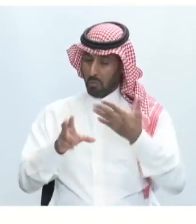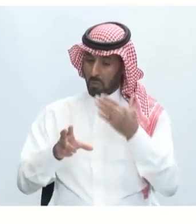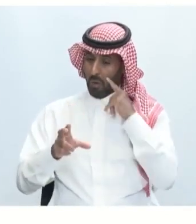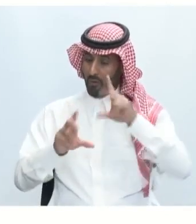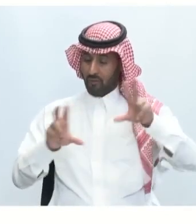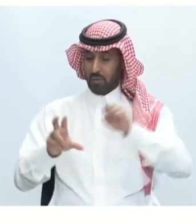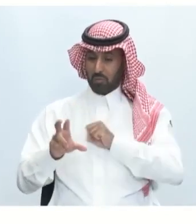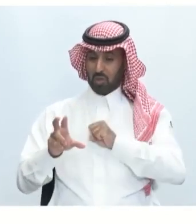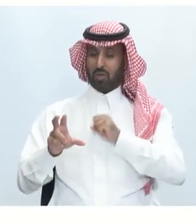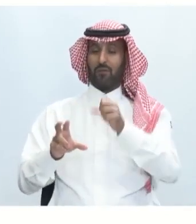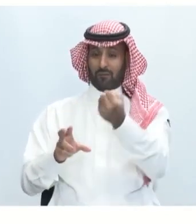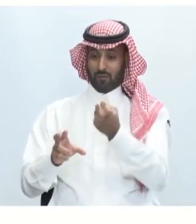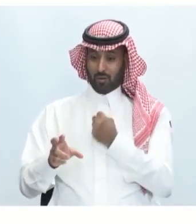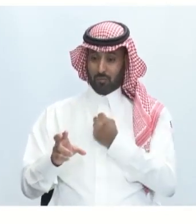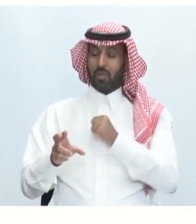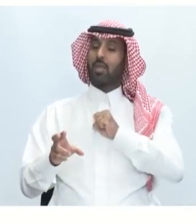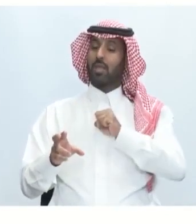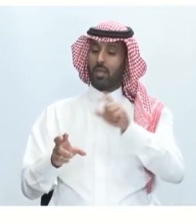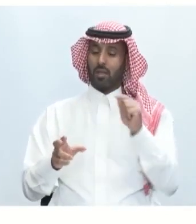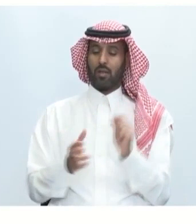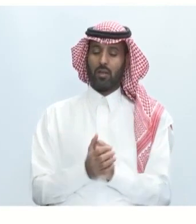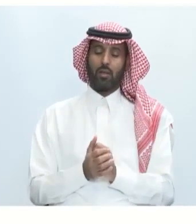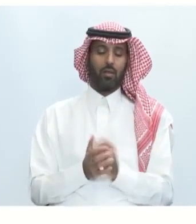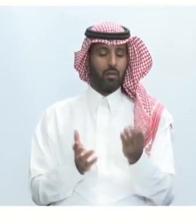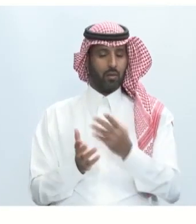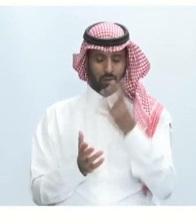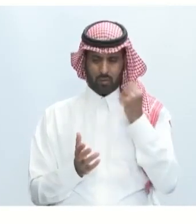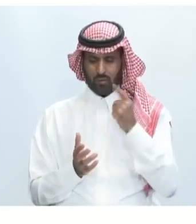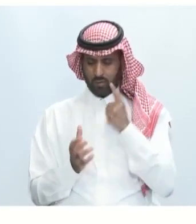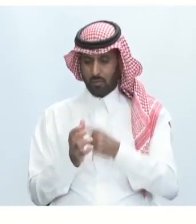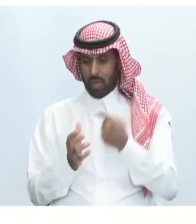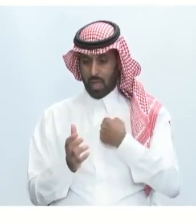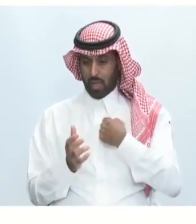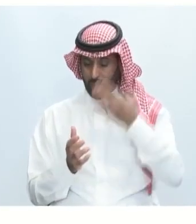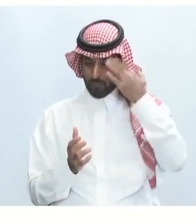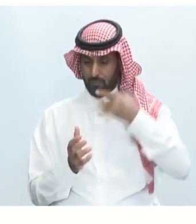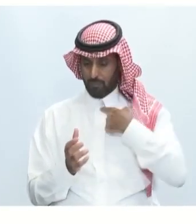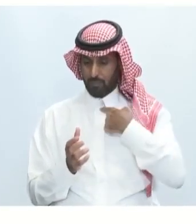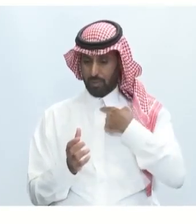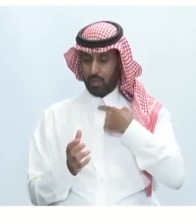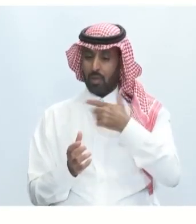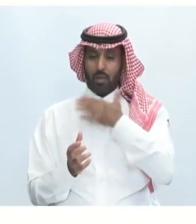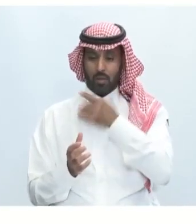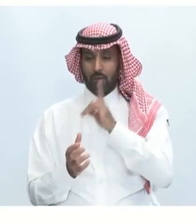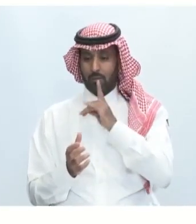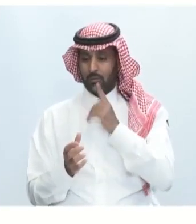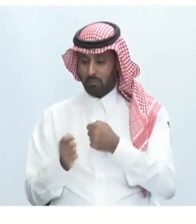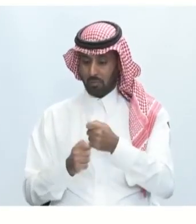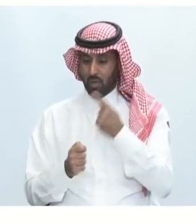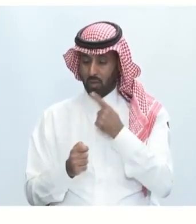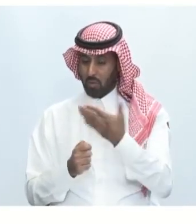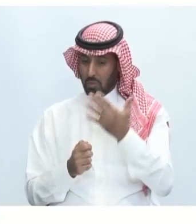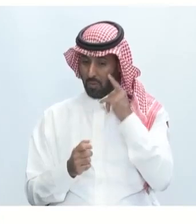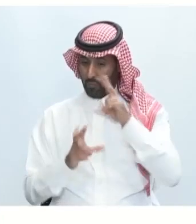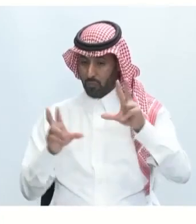for me as a favor. Again, my parents bought a new TV for me. So